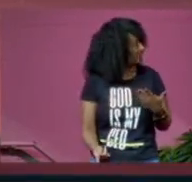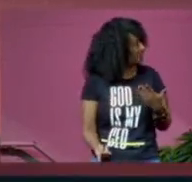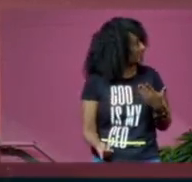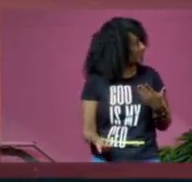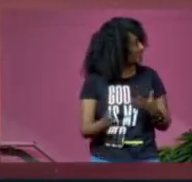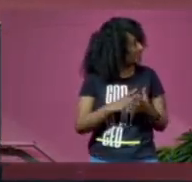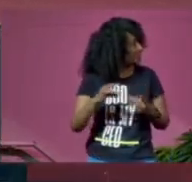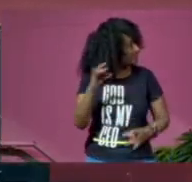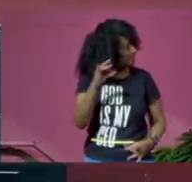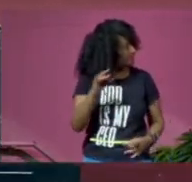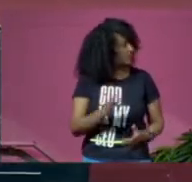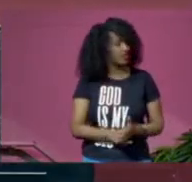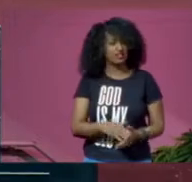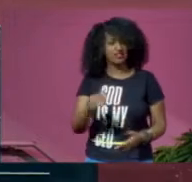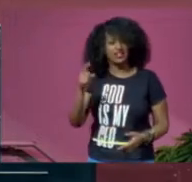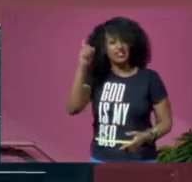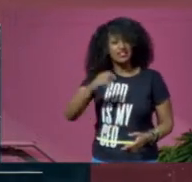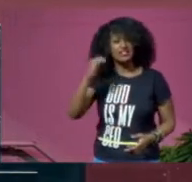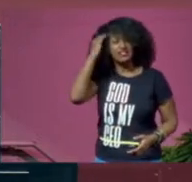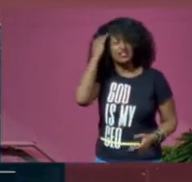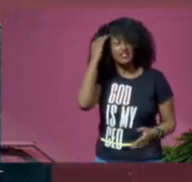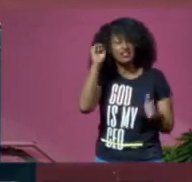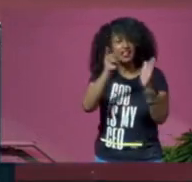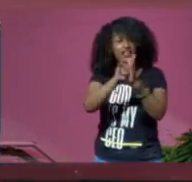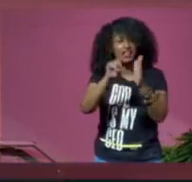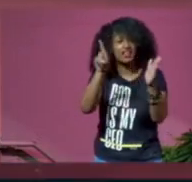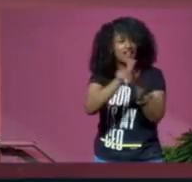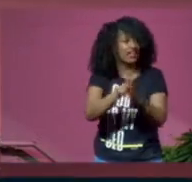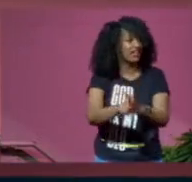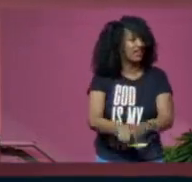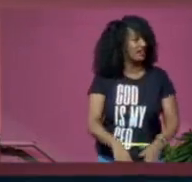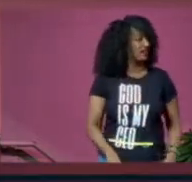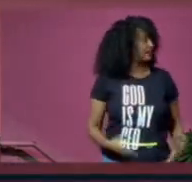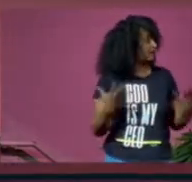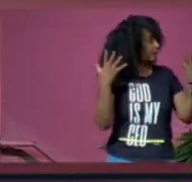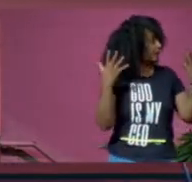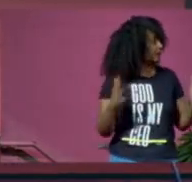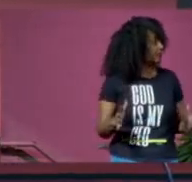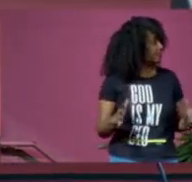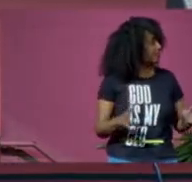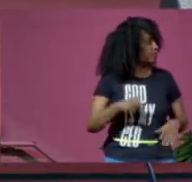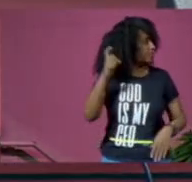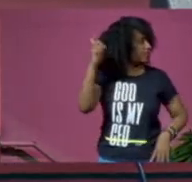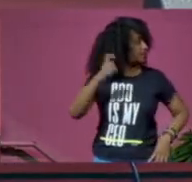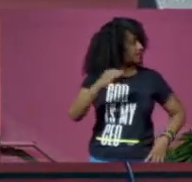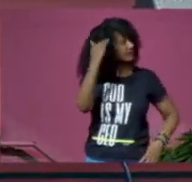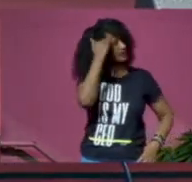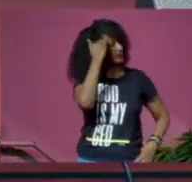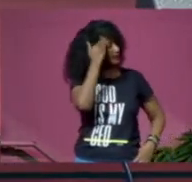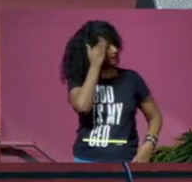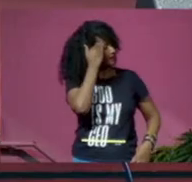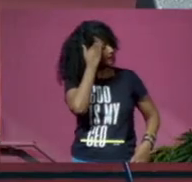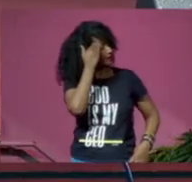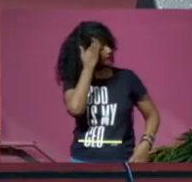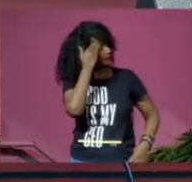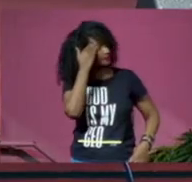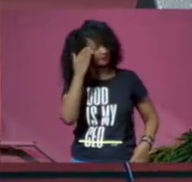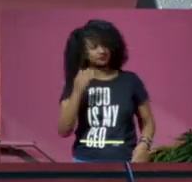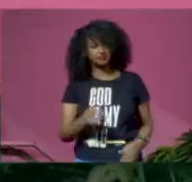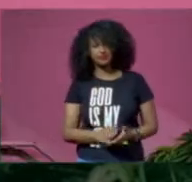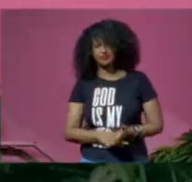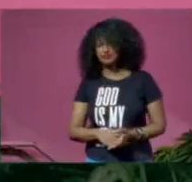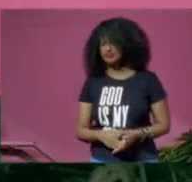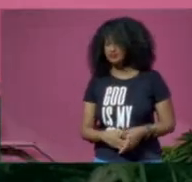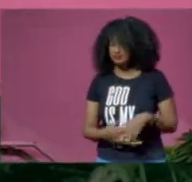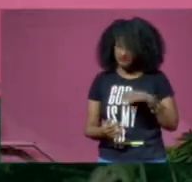know who you are. Come on. I need to know who I am. Here's the next thing.